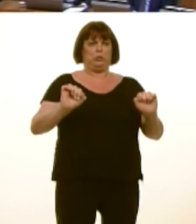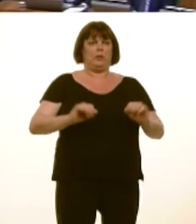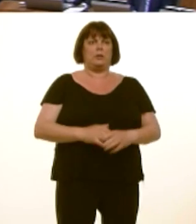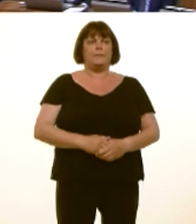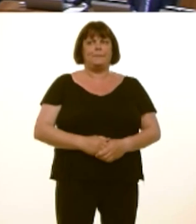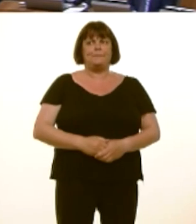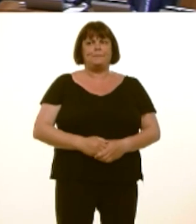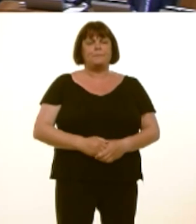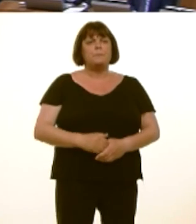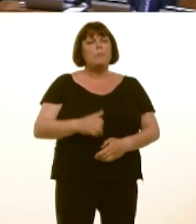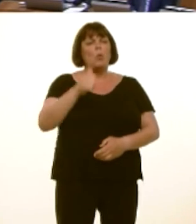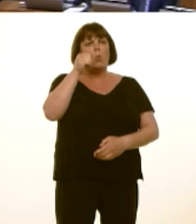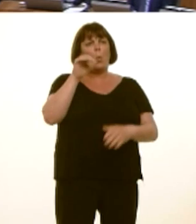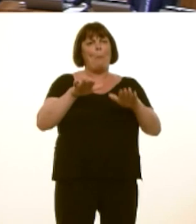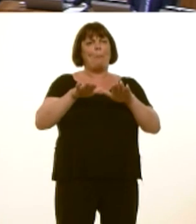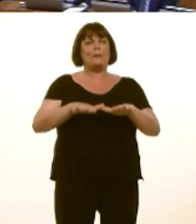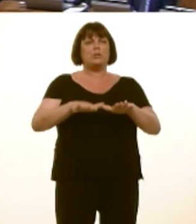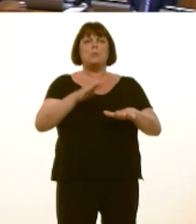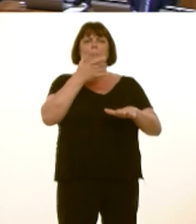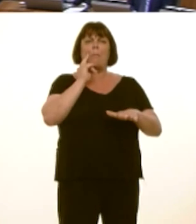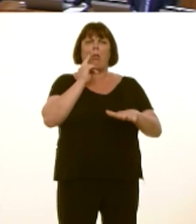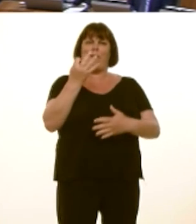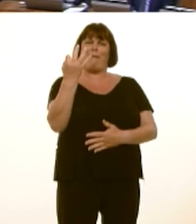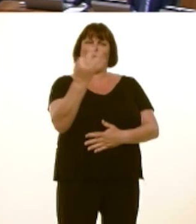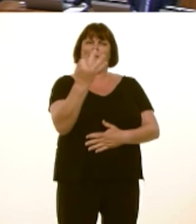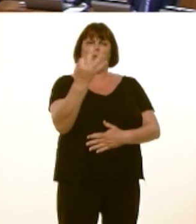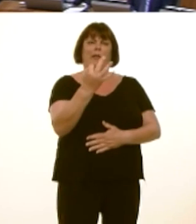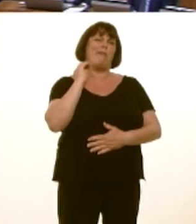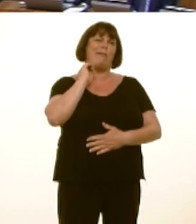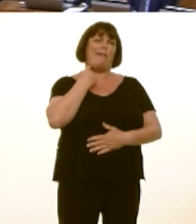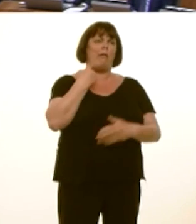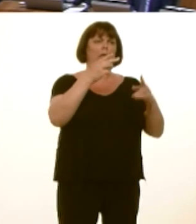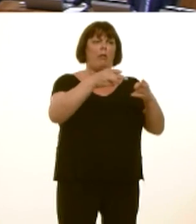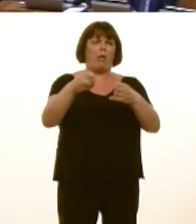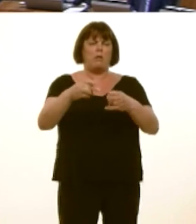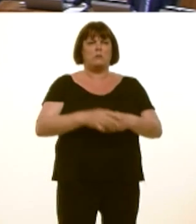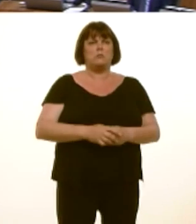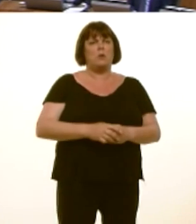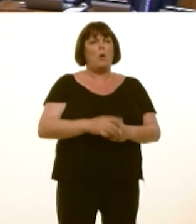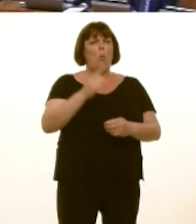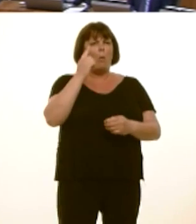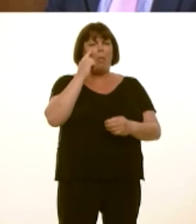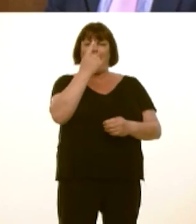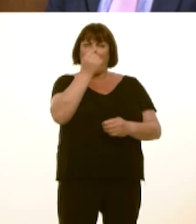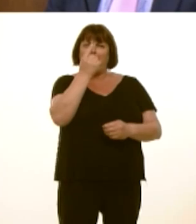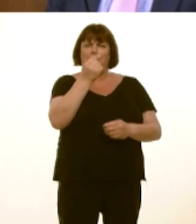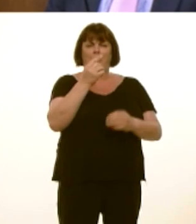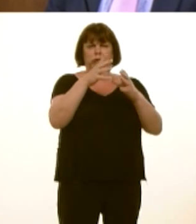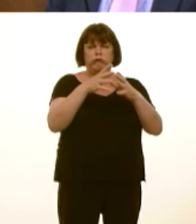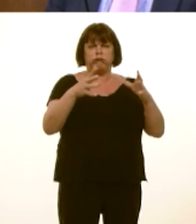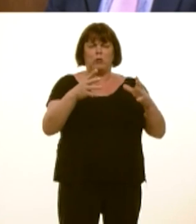So with at least 18 British nationals have been killed, and the number is likely to rise to around 30 as